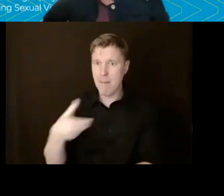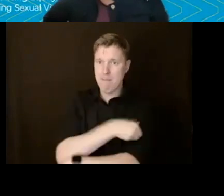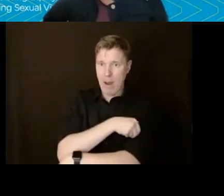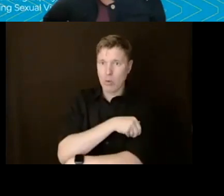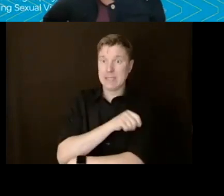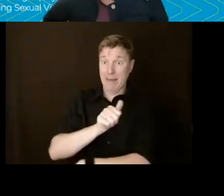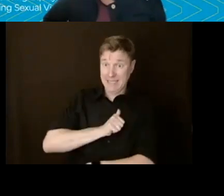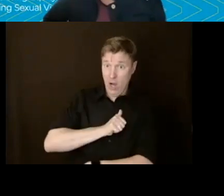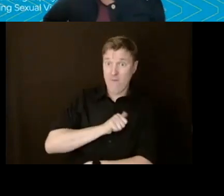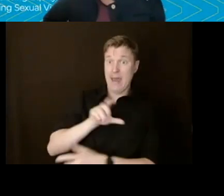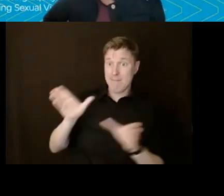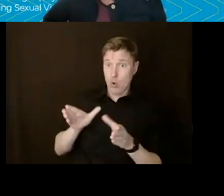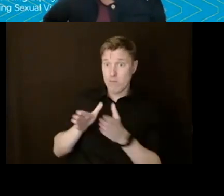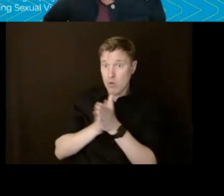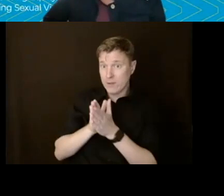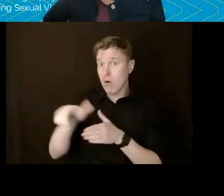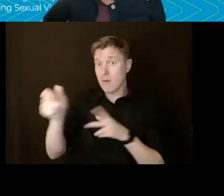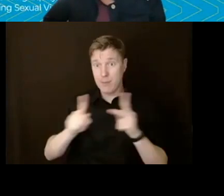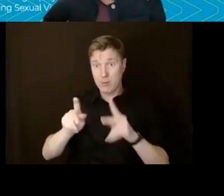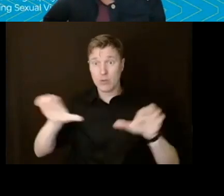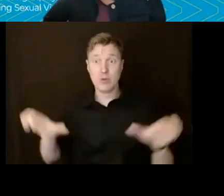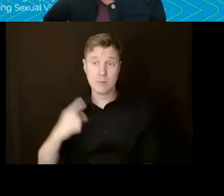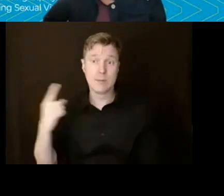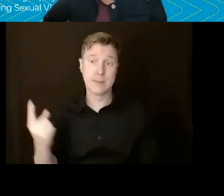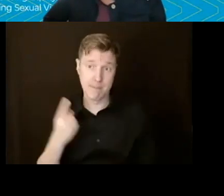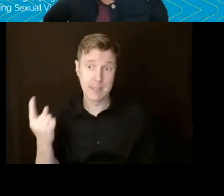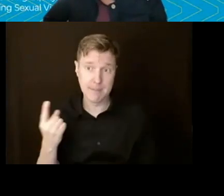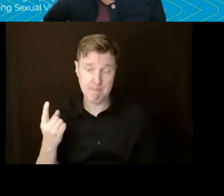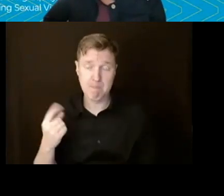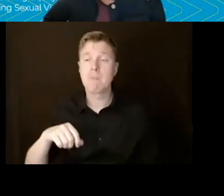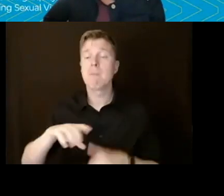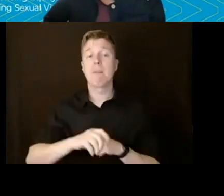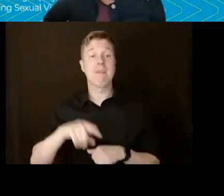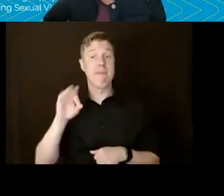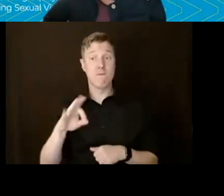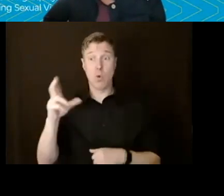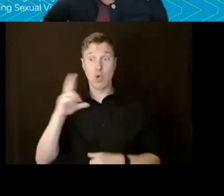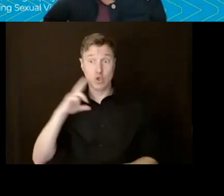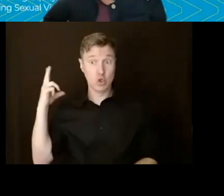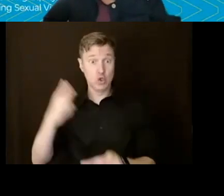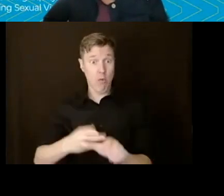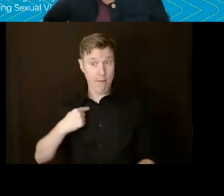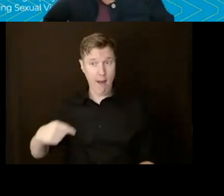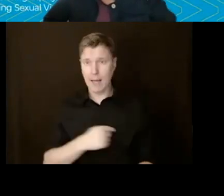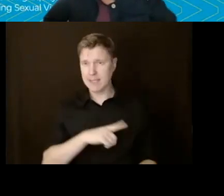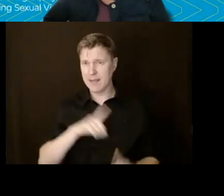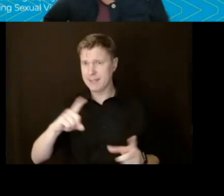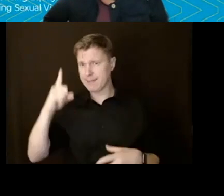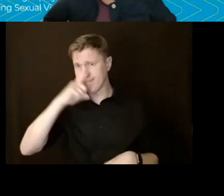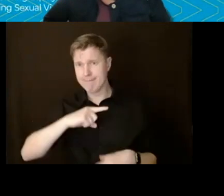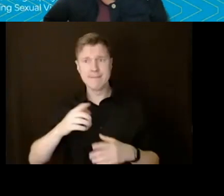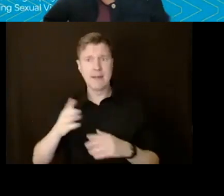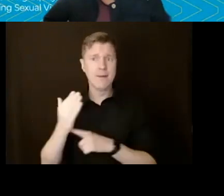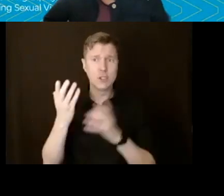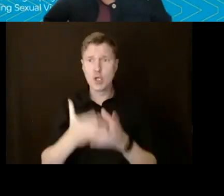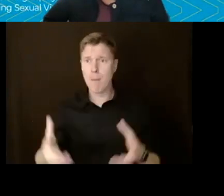people to do something proactive. So if you will join us in this fishbowl,